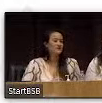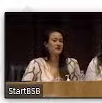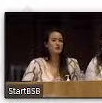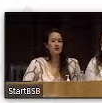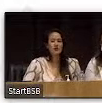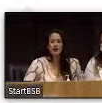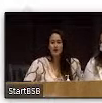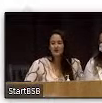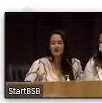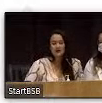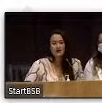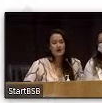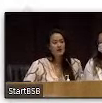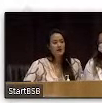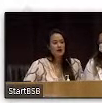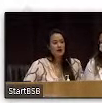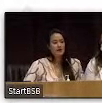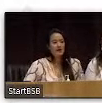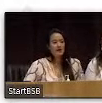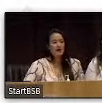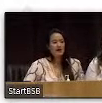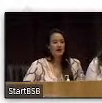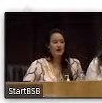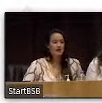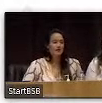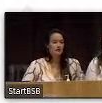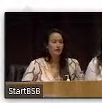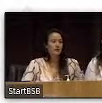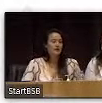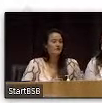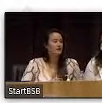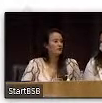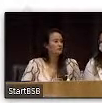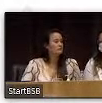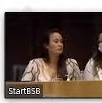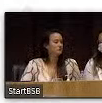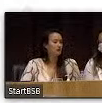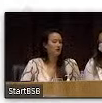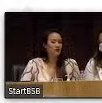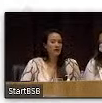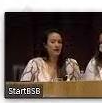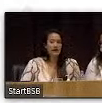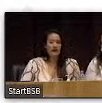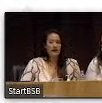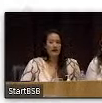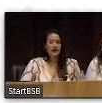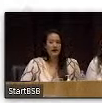profile surgery has changed. We now do ear, nose, and throat surgeries.